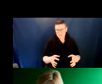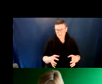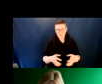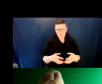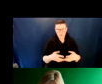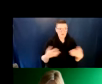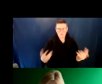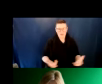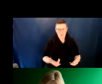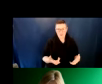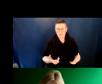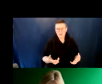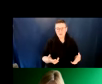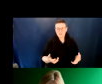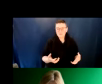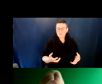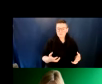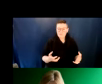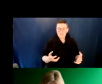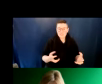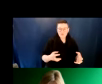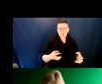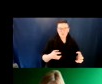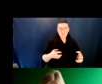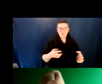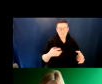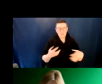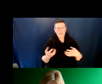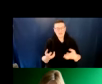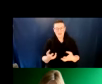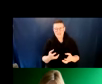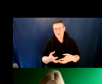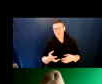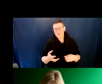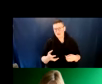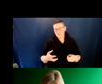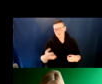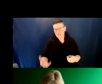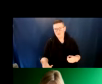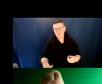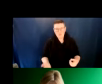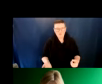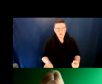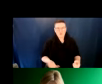journeys, which we're all familiar with, to explain and discuss the abstract concept